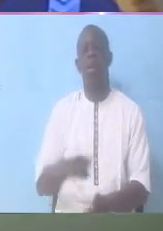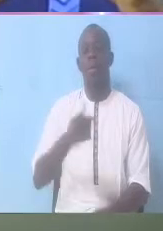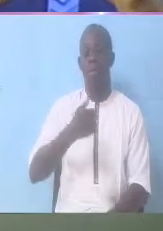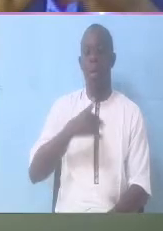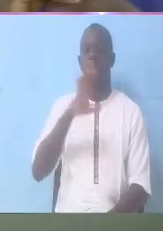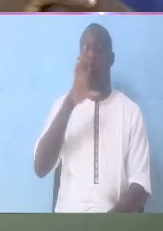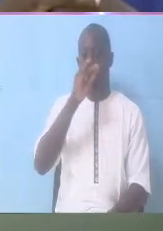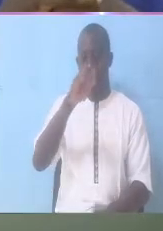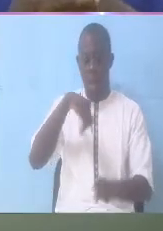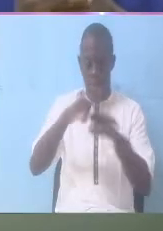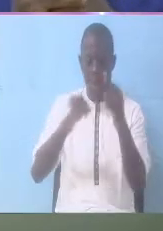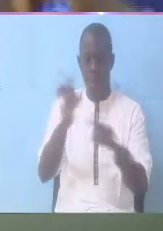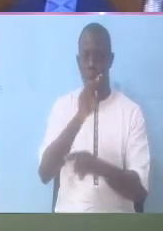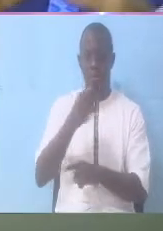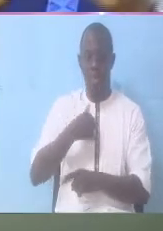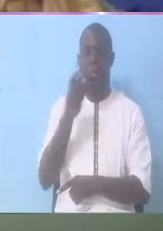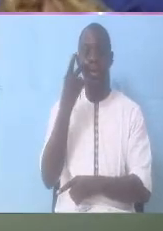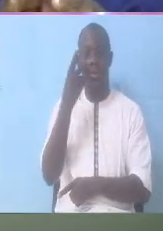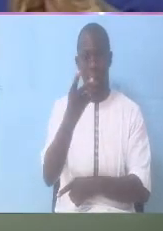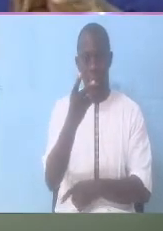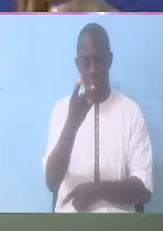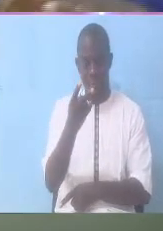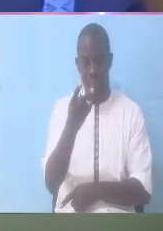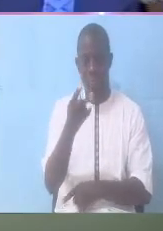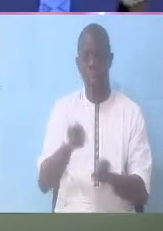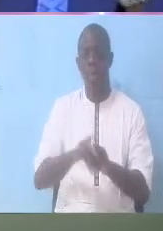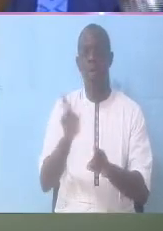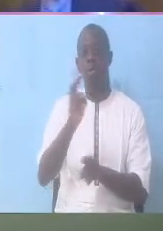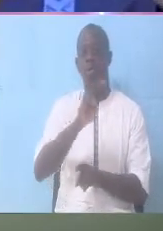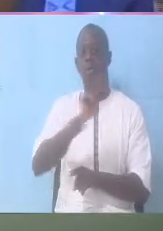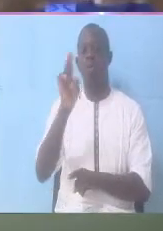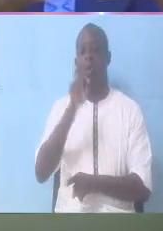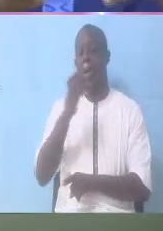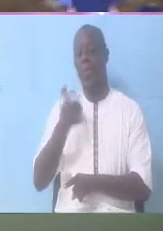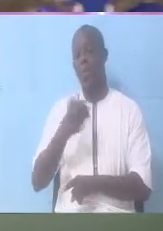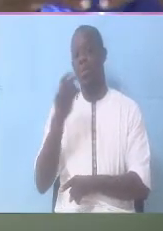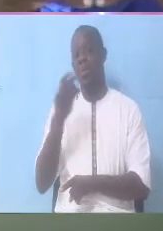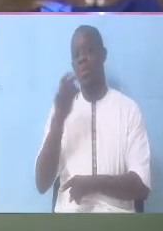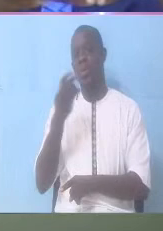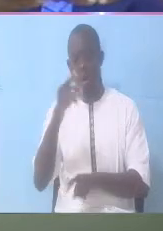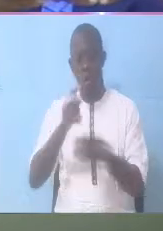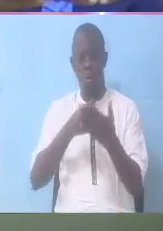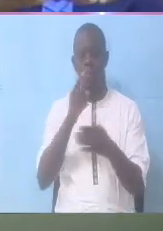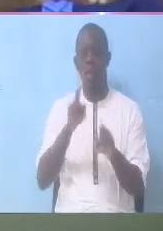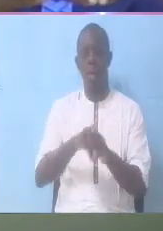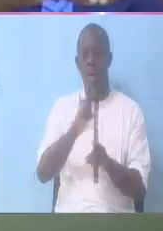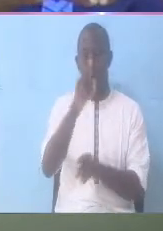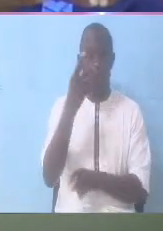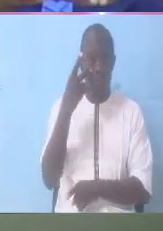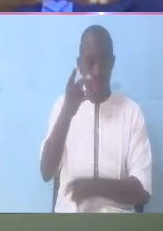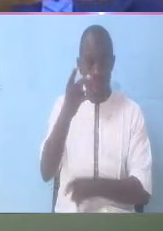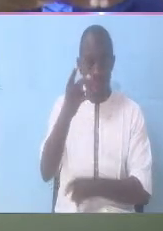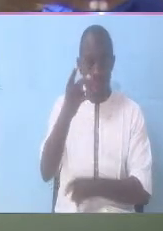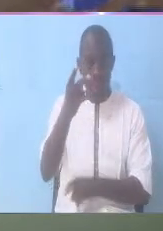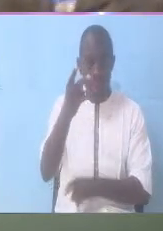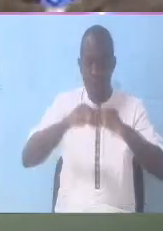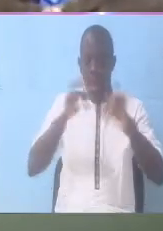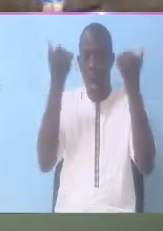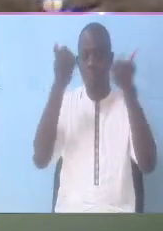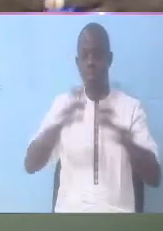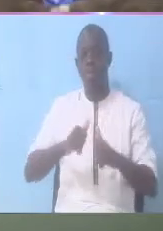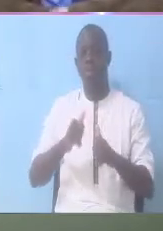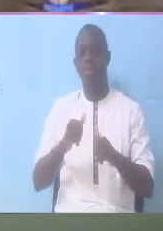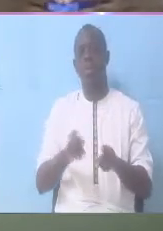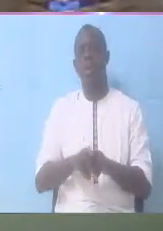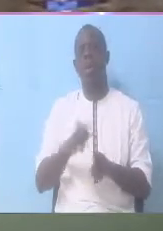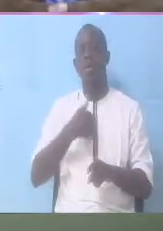then I am not telling you don't believe what they say or don't believe. I am telling you I am telling you, believe what